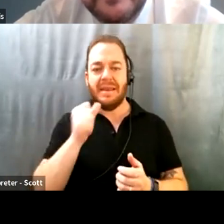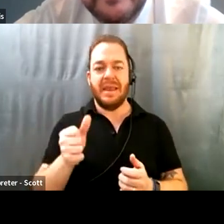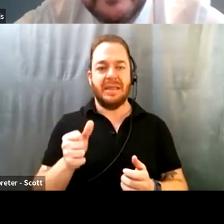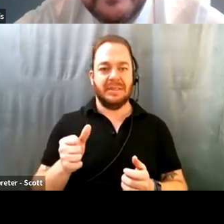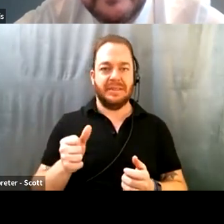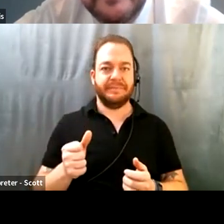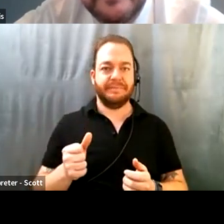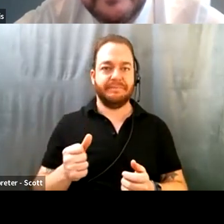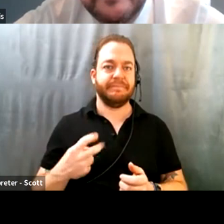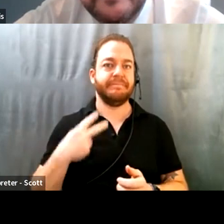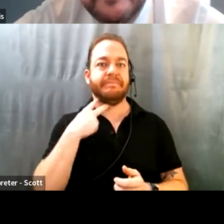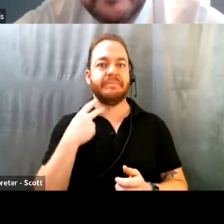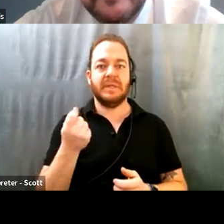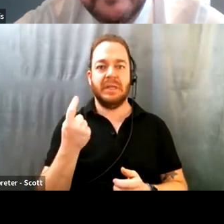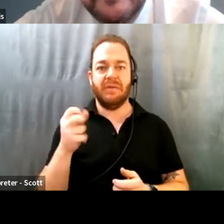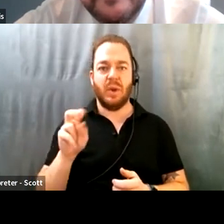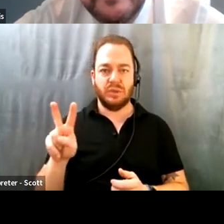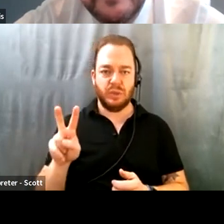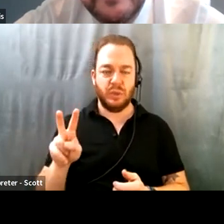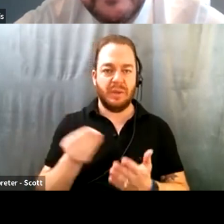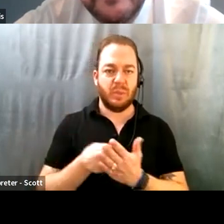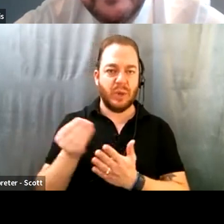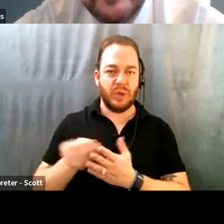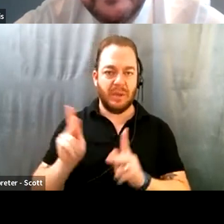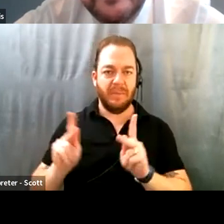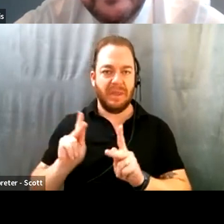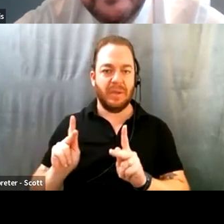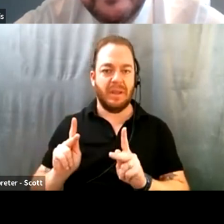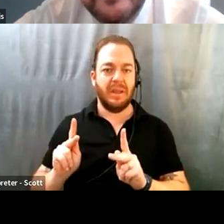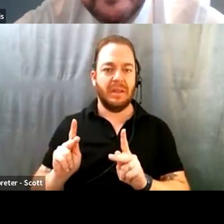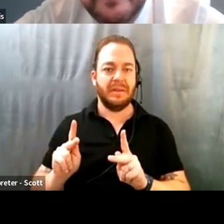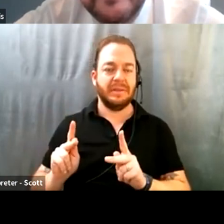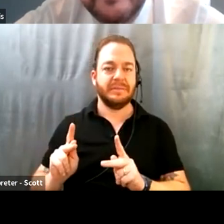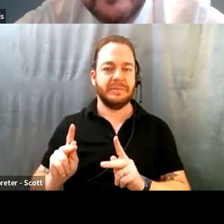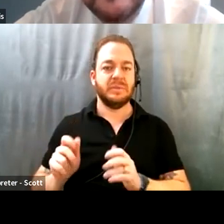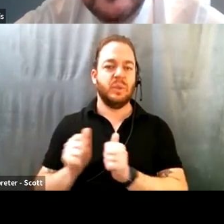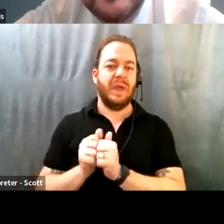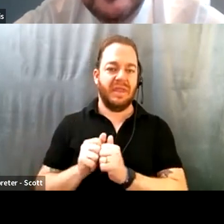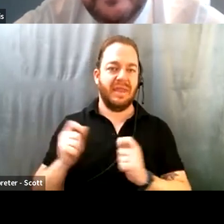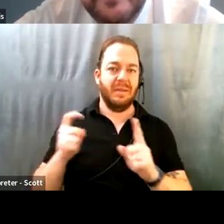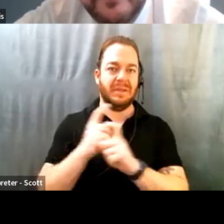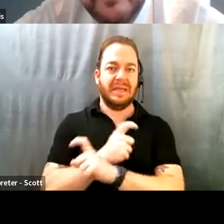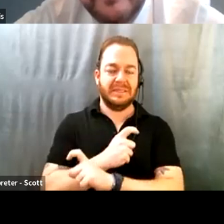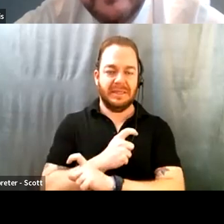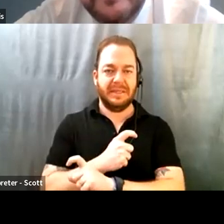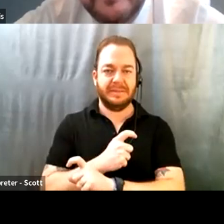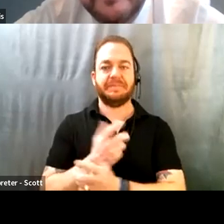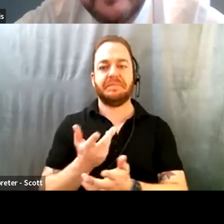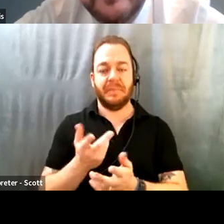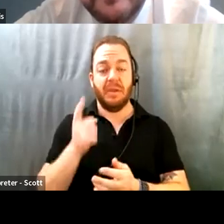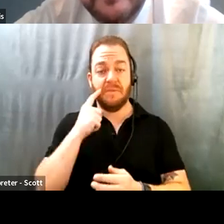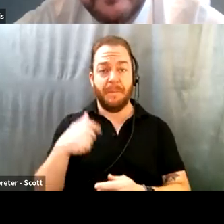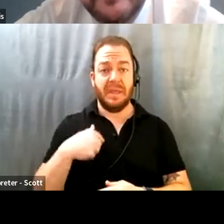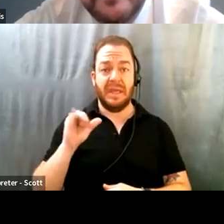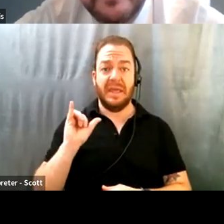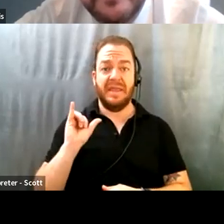hogtie 1102s and procurement folks and tie them up in knots with complexity. So to me,